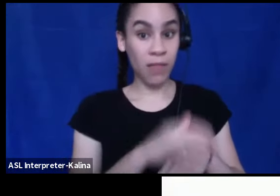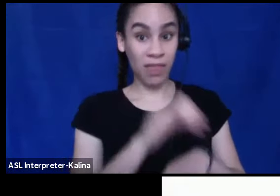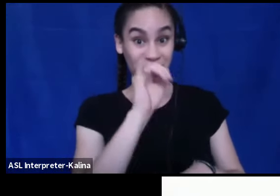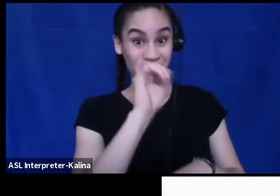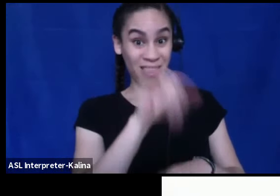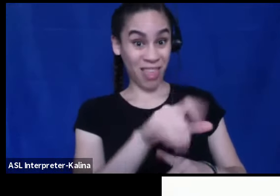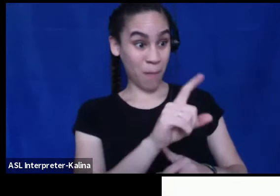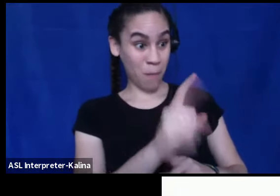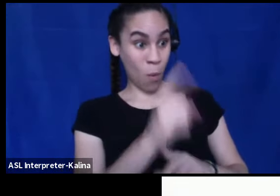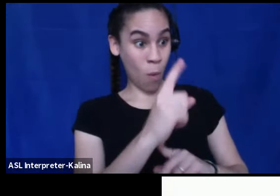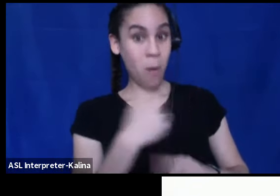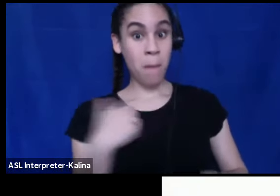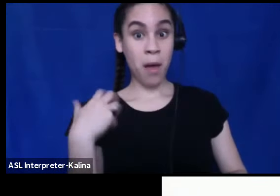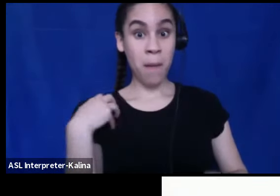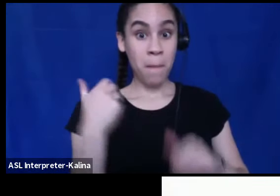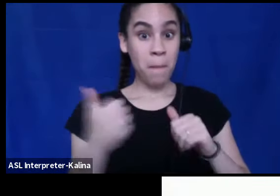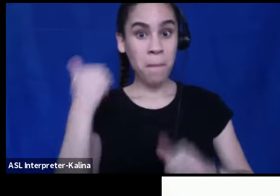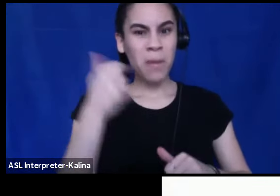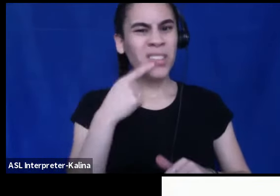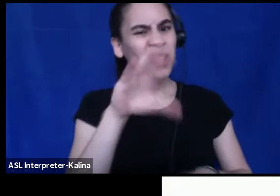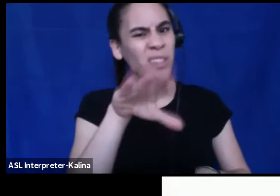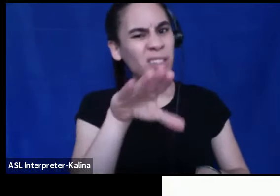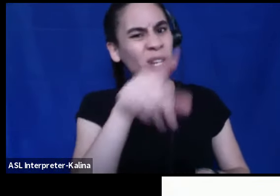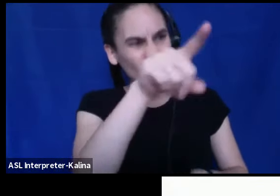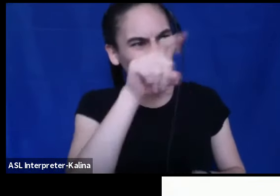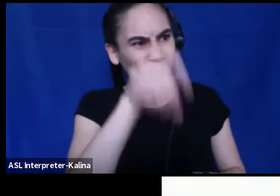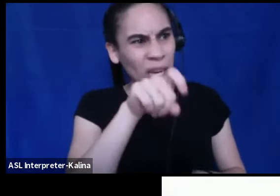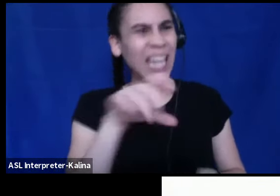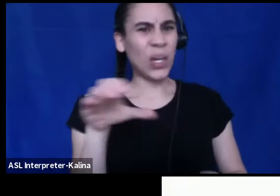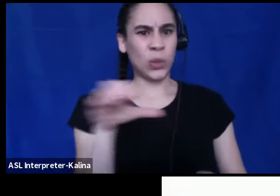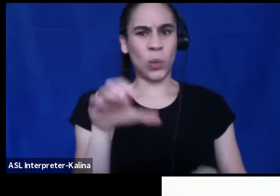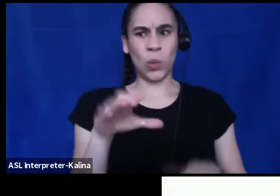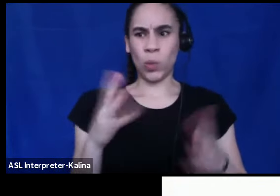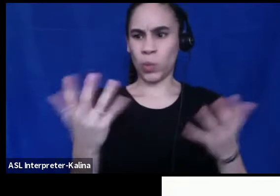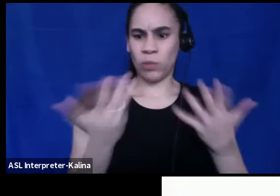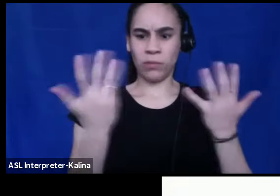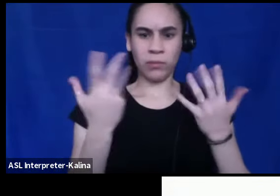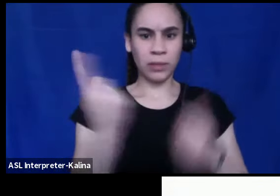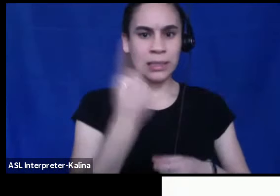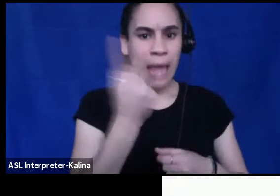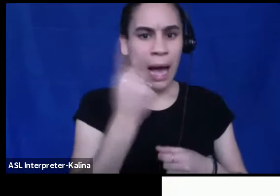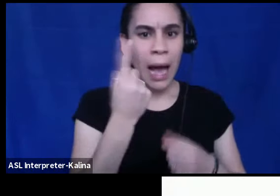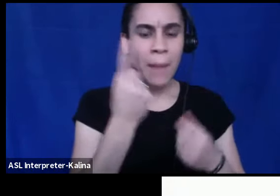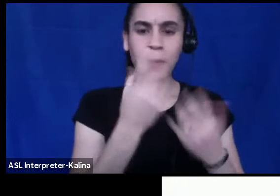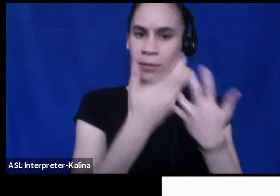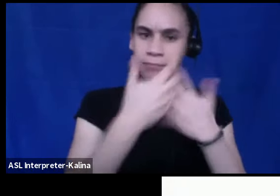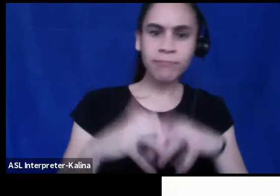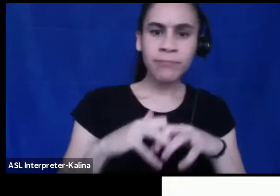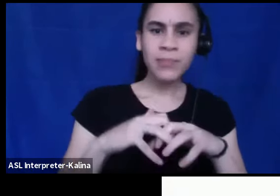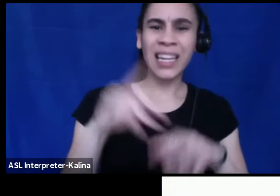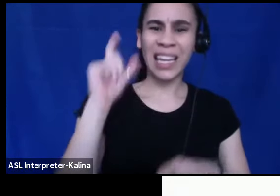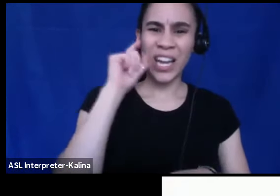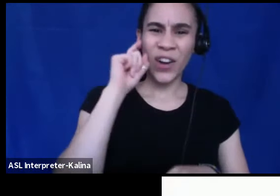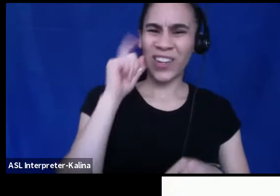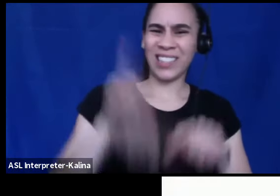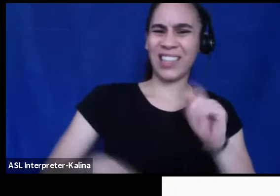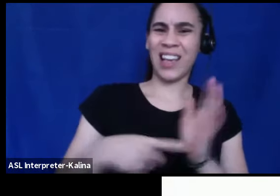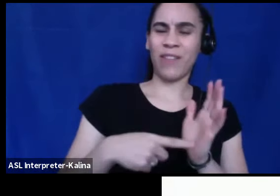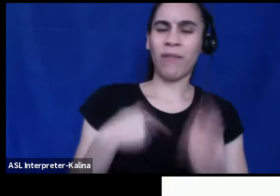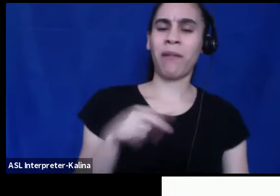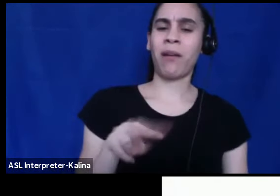boss at the time, she said, you need to go do something about hearing aids not being affordable. And at the time I laughed at her. I said, who's going to listen to some